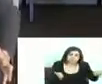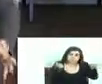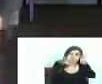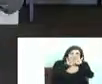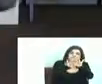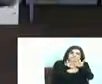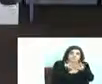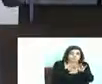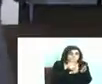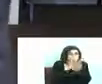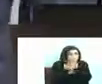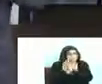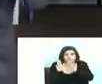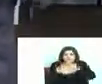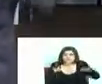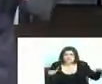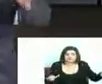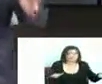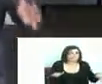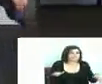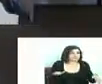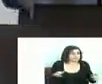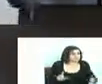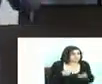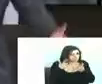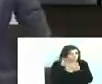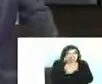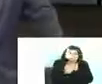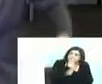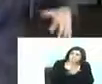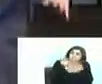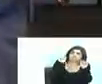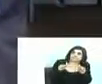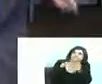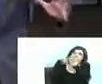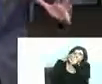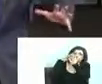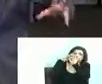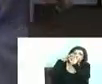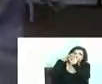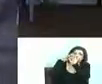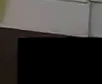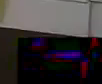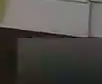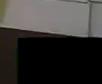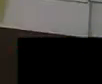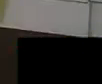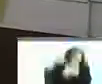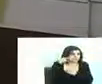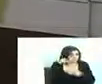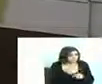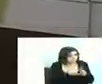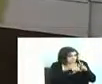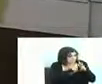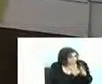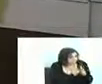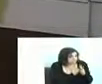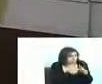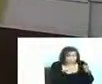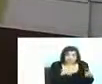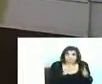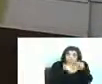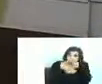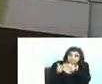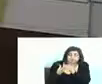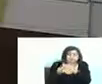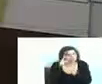living God in whose image each and every one of us are made. This is the dream that got this community going. This is the